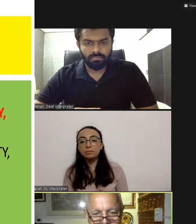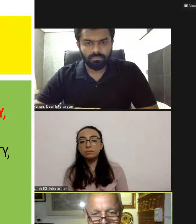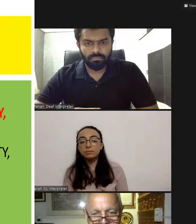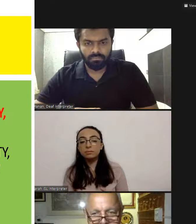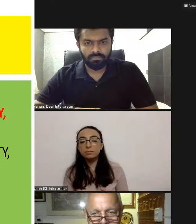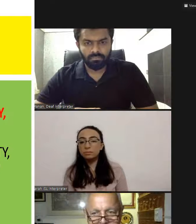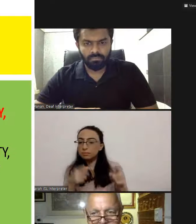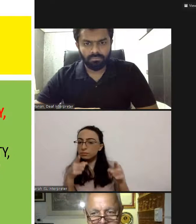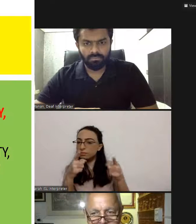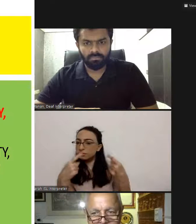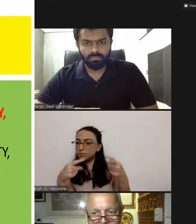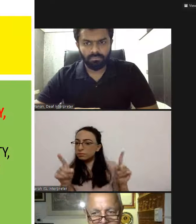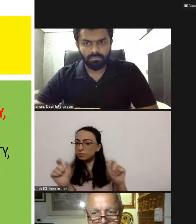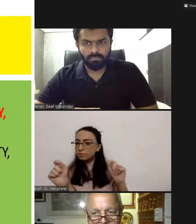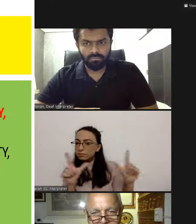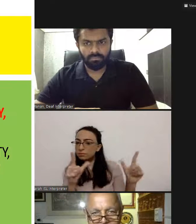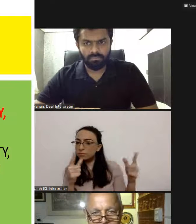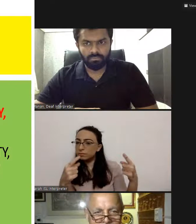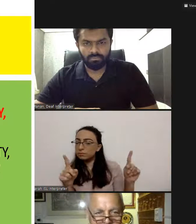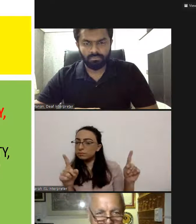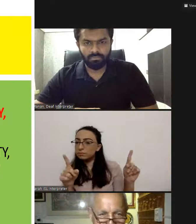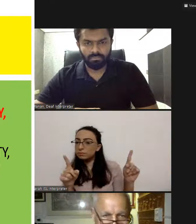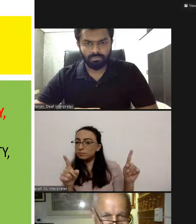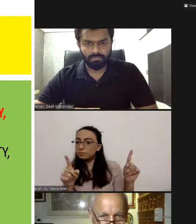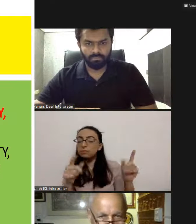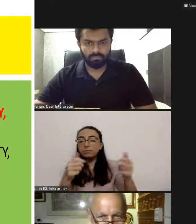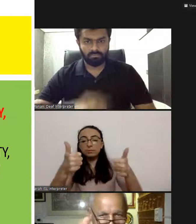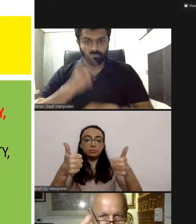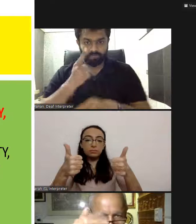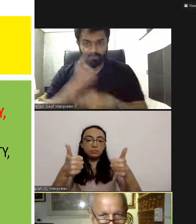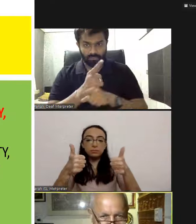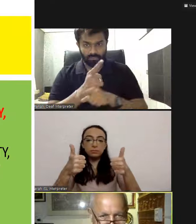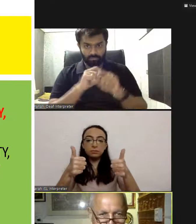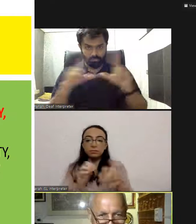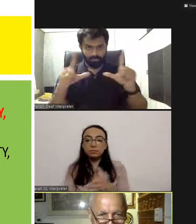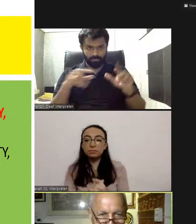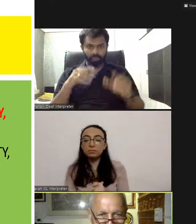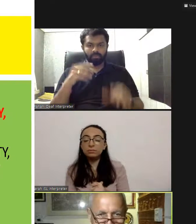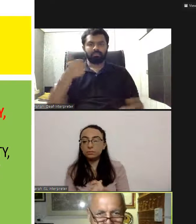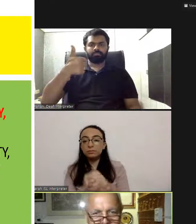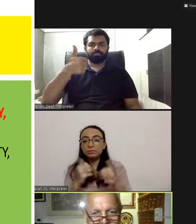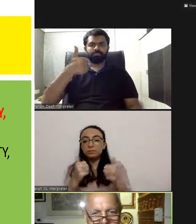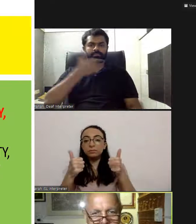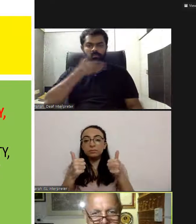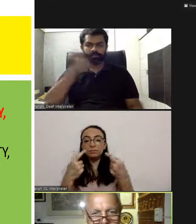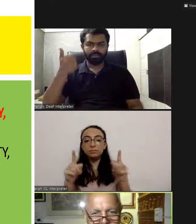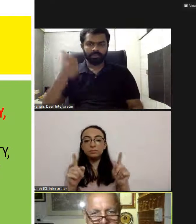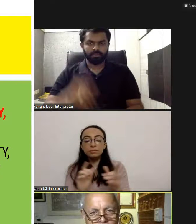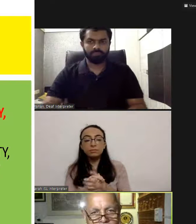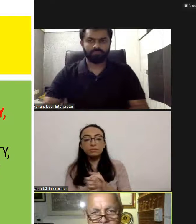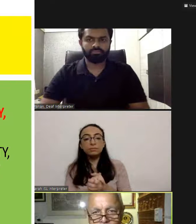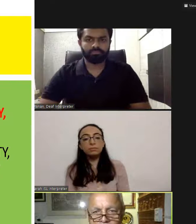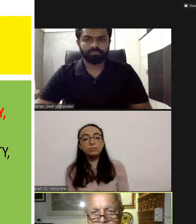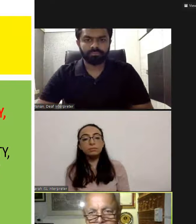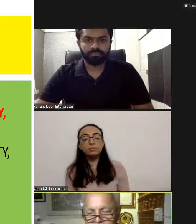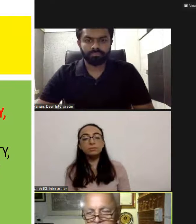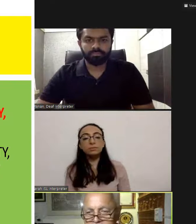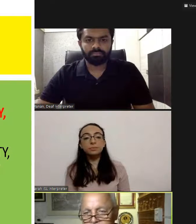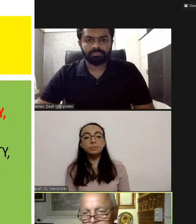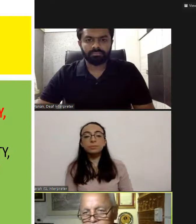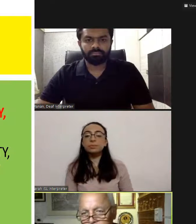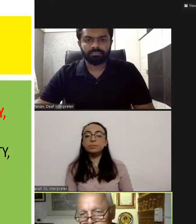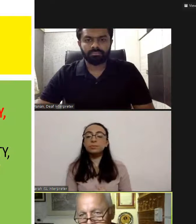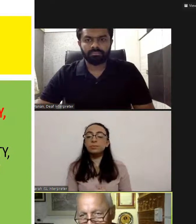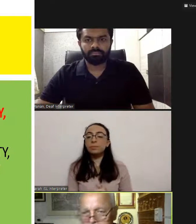Is this a slide, classifications of poverty? Yes, this is one, yes. You